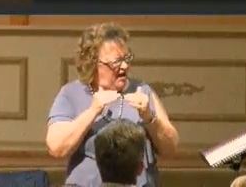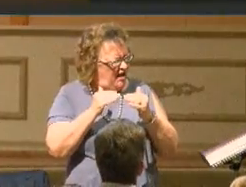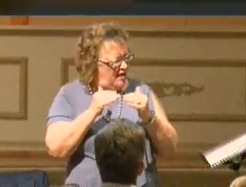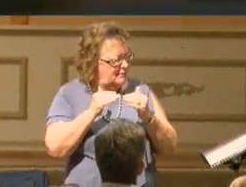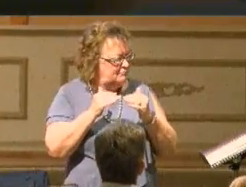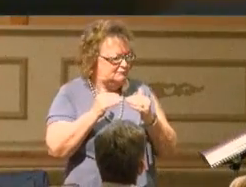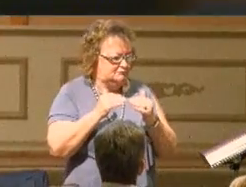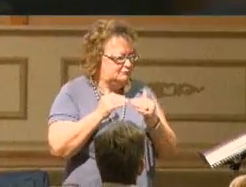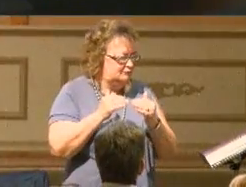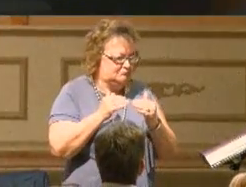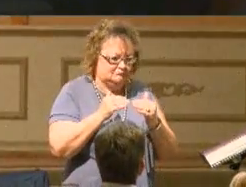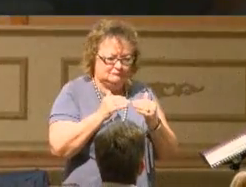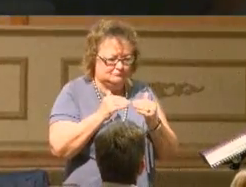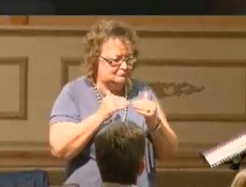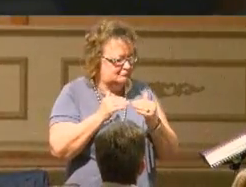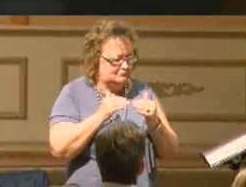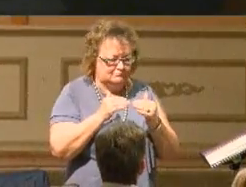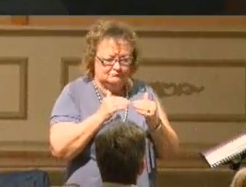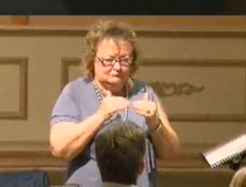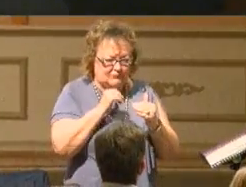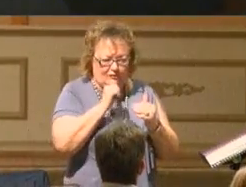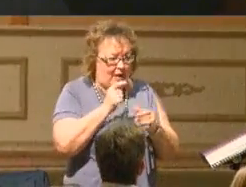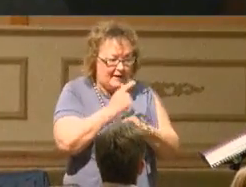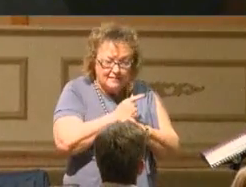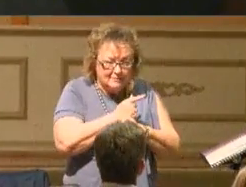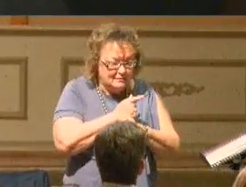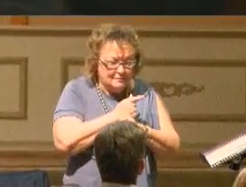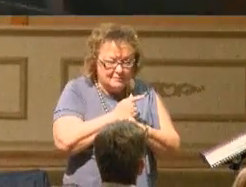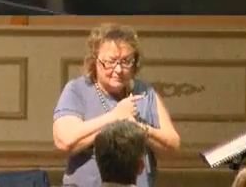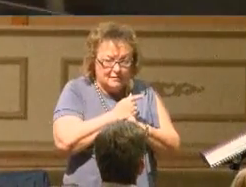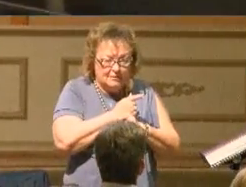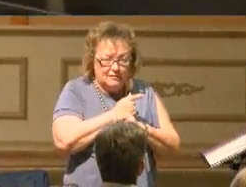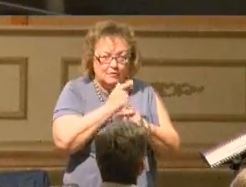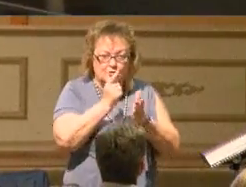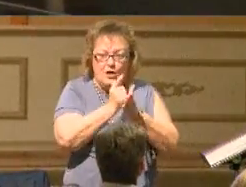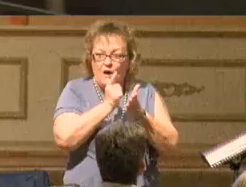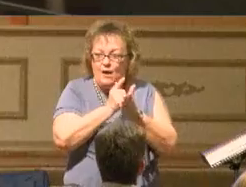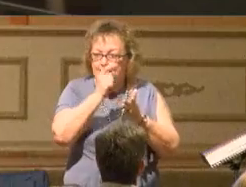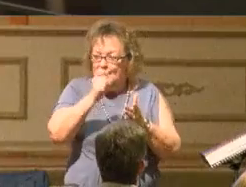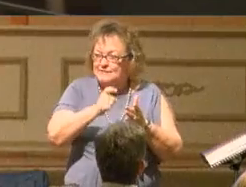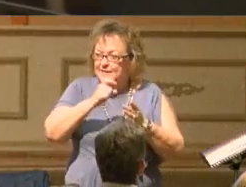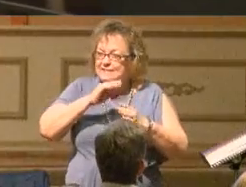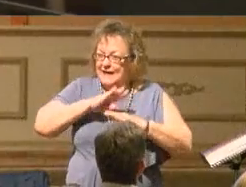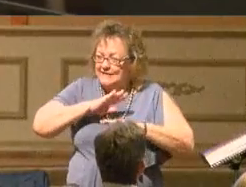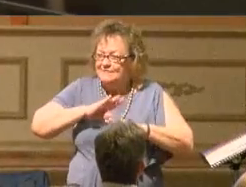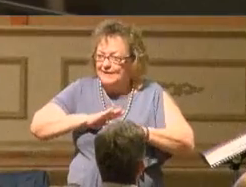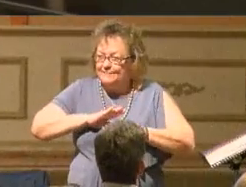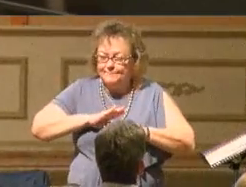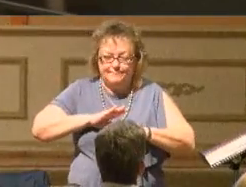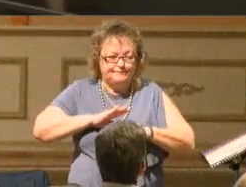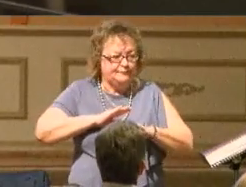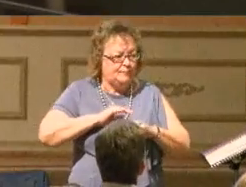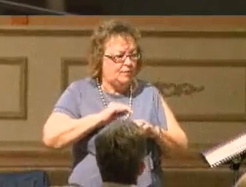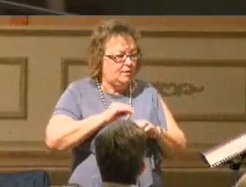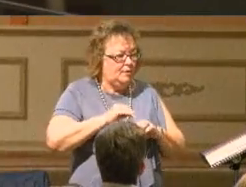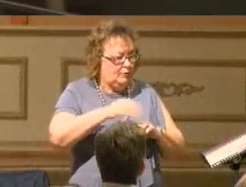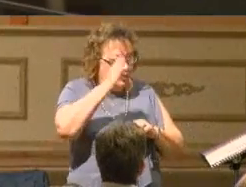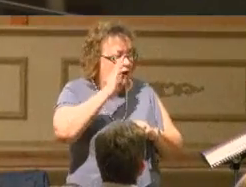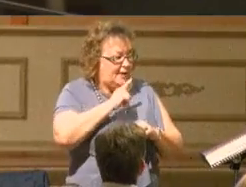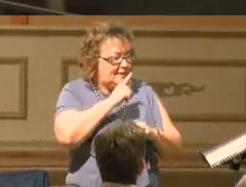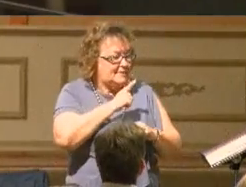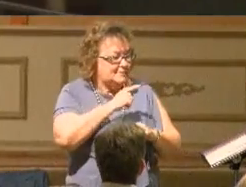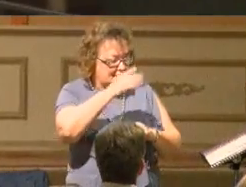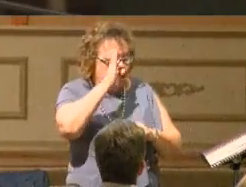He hasn't done his job. The law must be satisfied. And although God is a God of